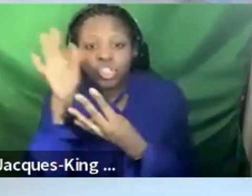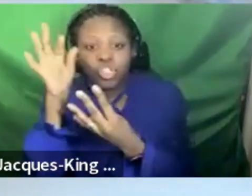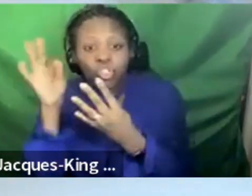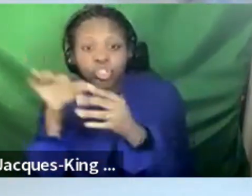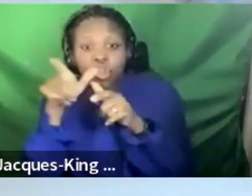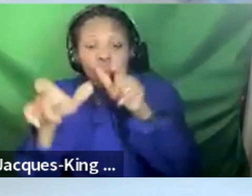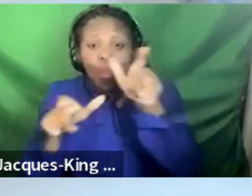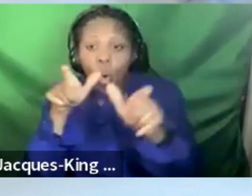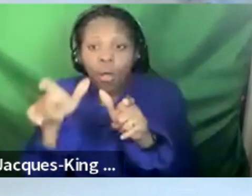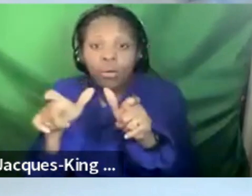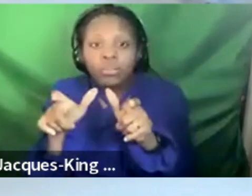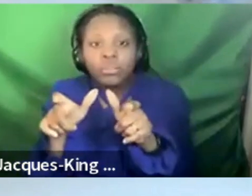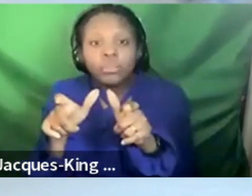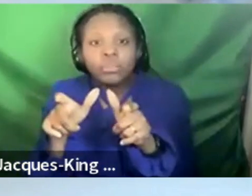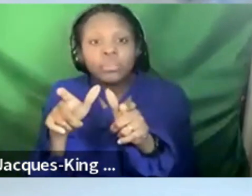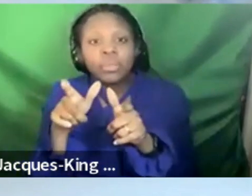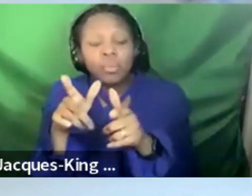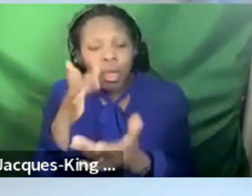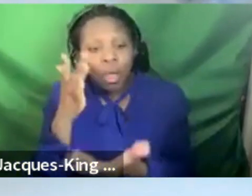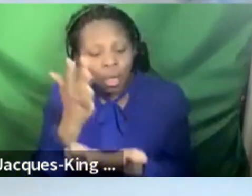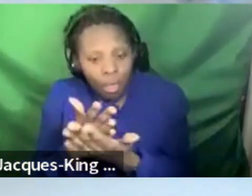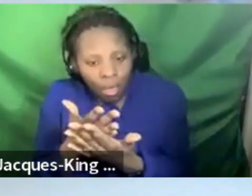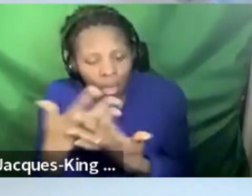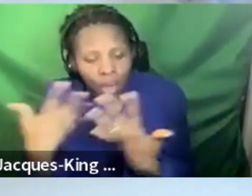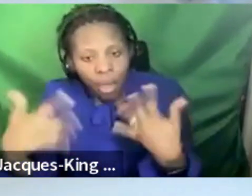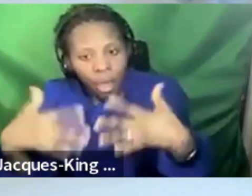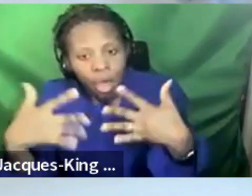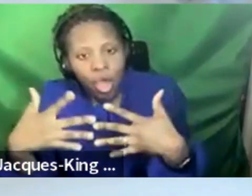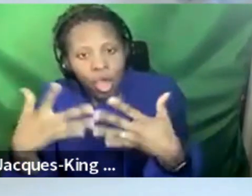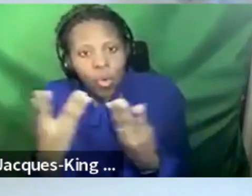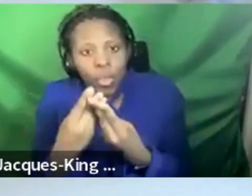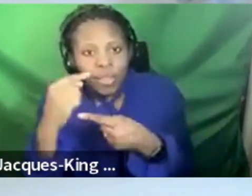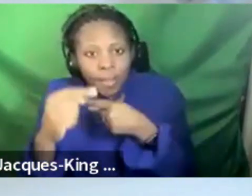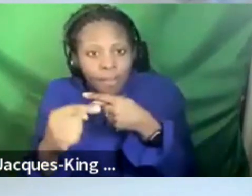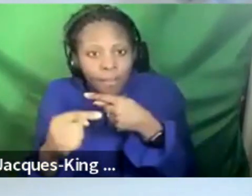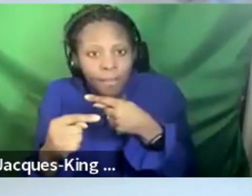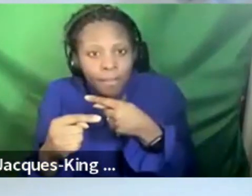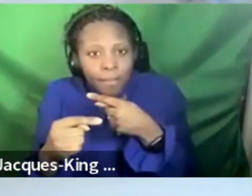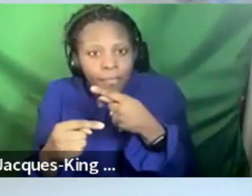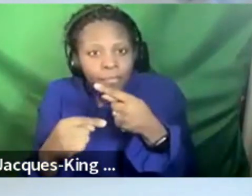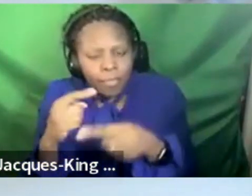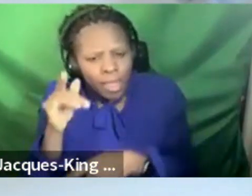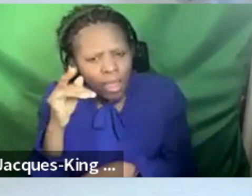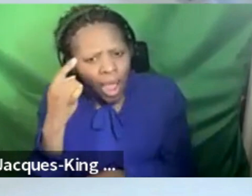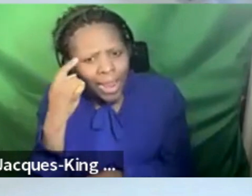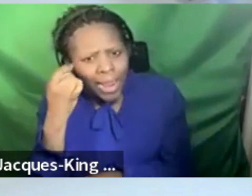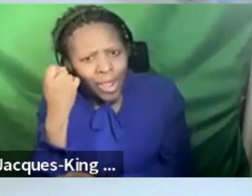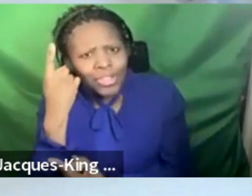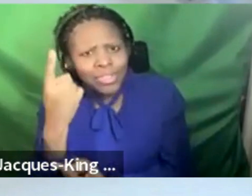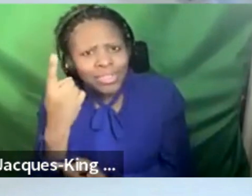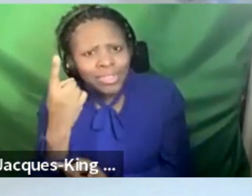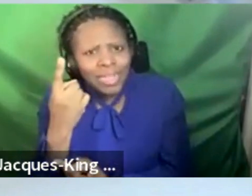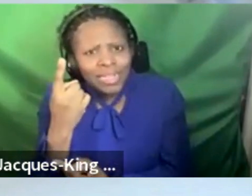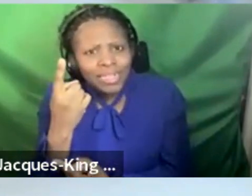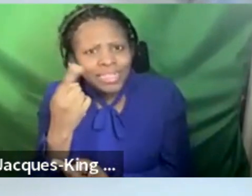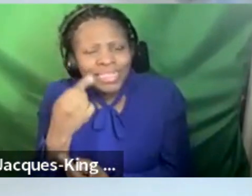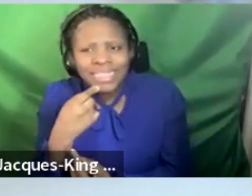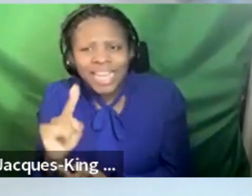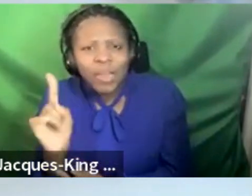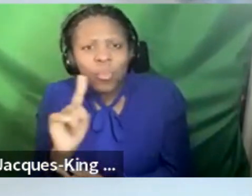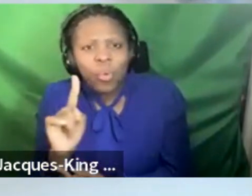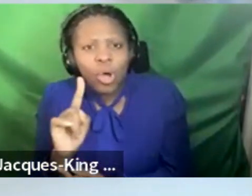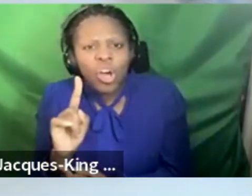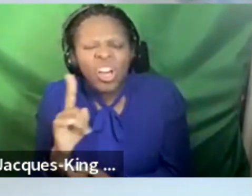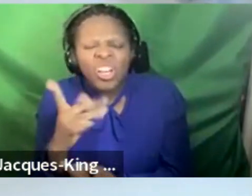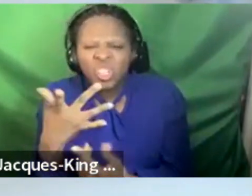meter of the words, the choice of the words. Like, it's astounding when you do those games with the meter, and then you go, oh my God,